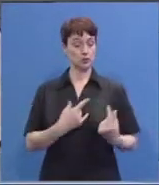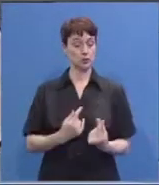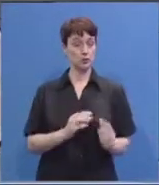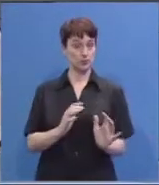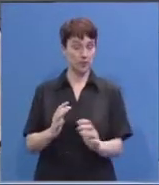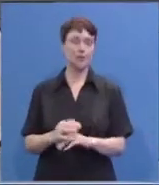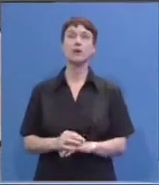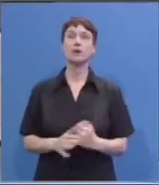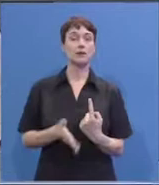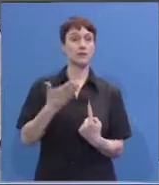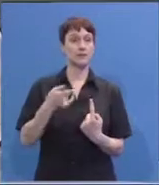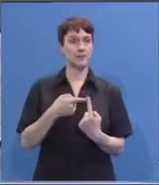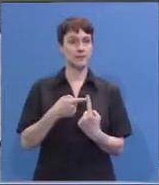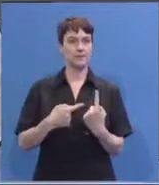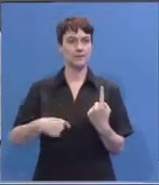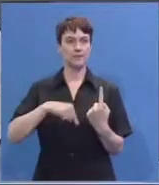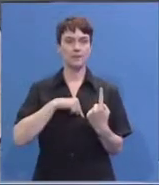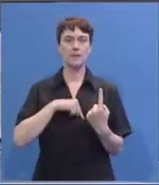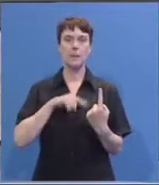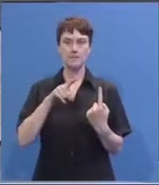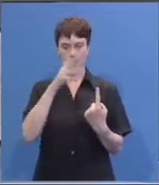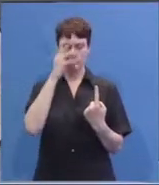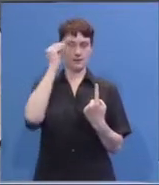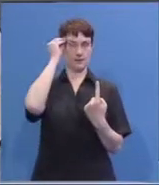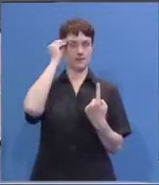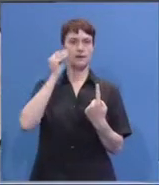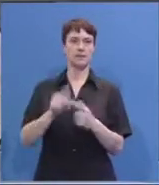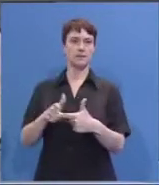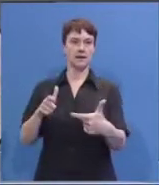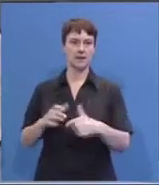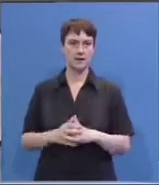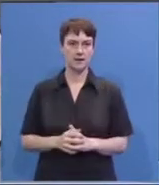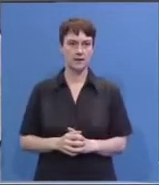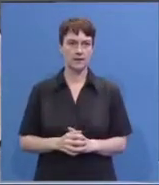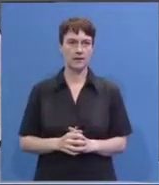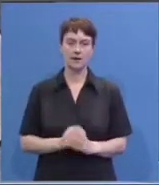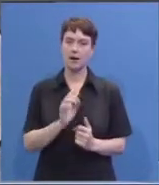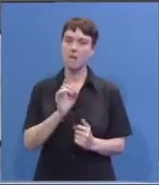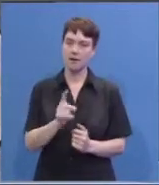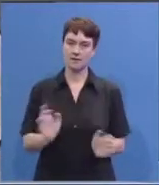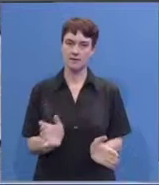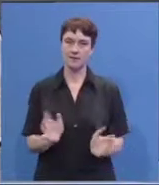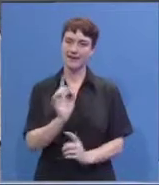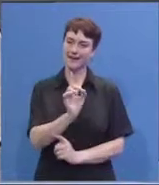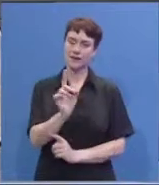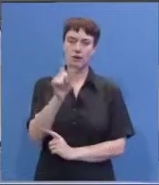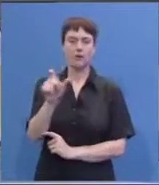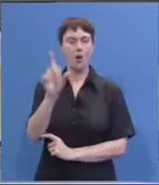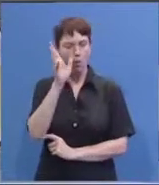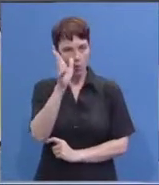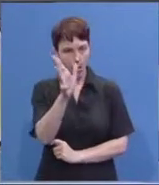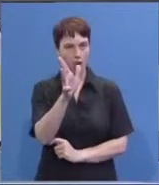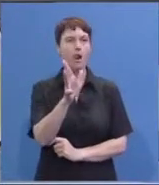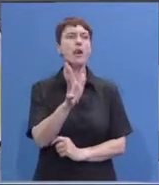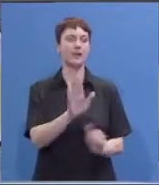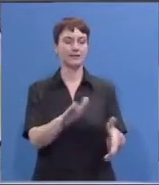is, firstly, the inevitability of it. The Quran says, "Kullu nafsin dha'iqatul maut," each and every person would taste death.